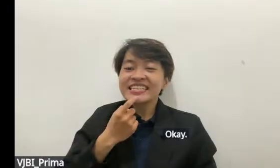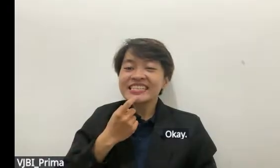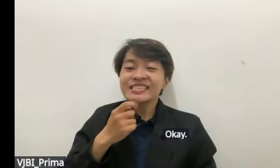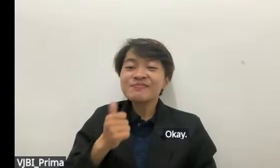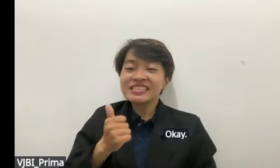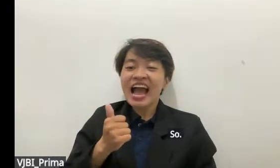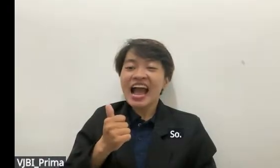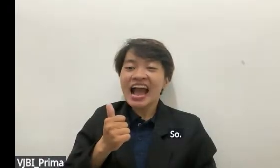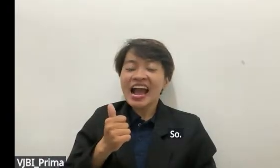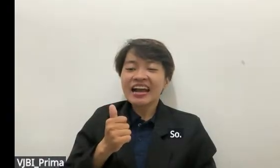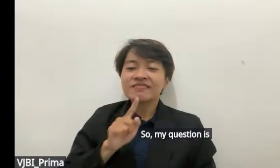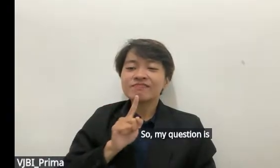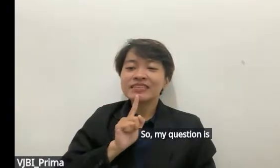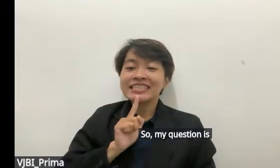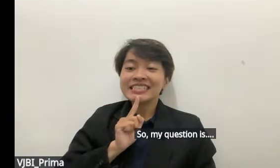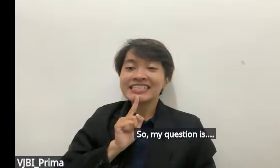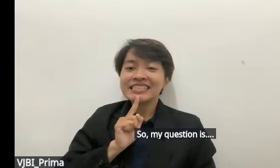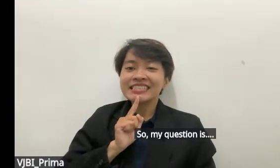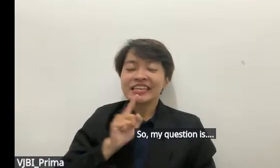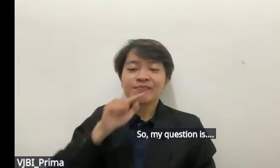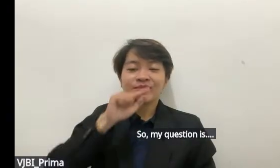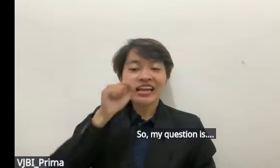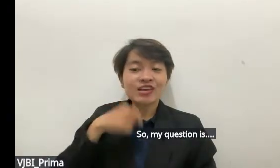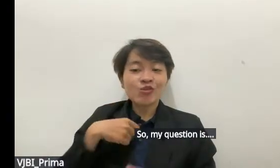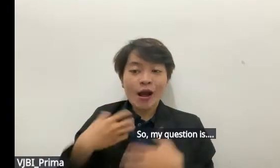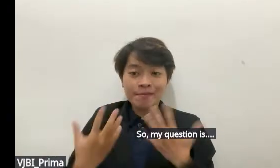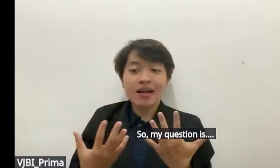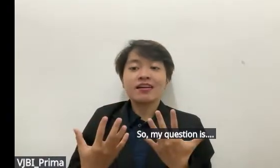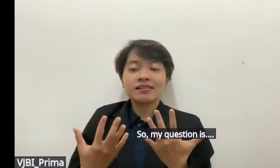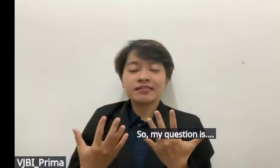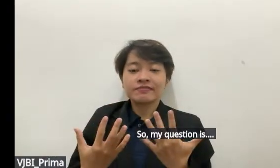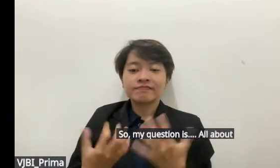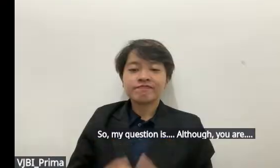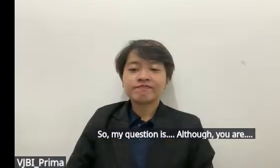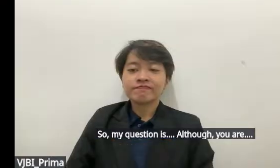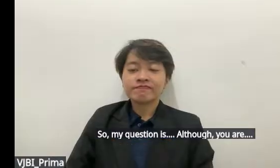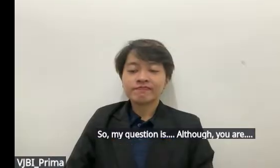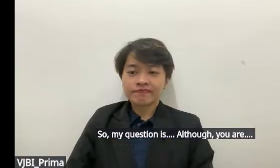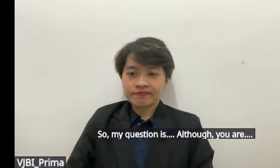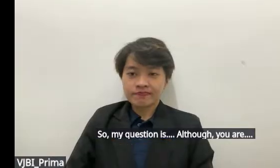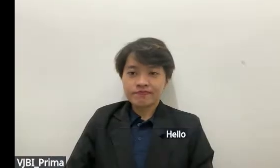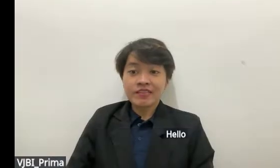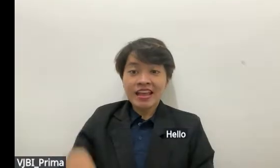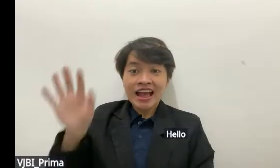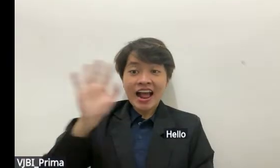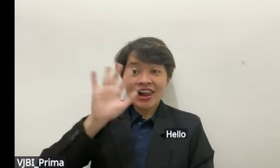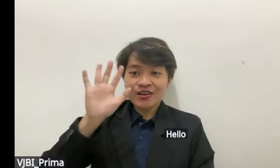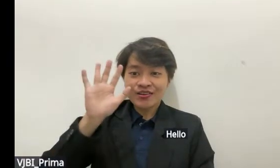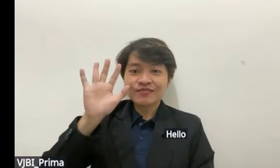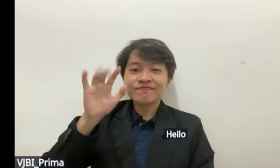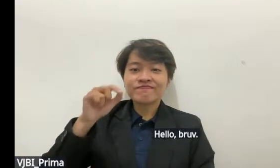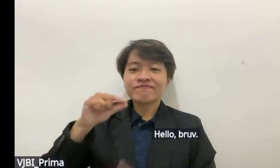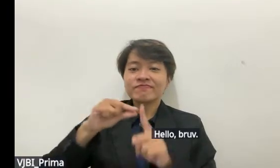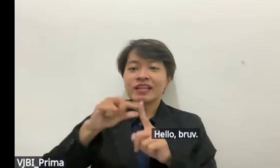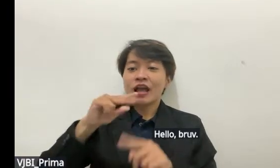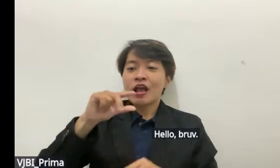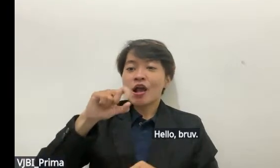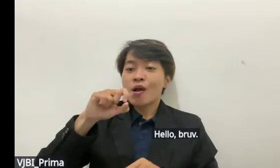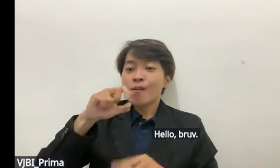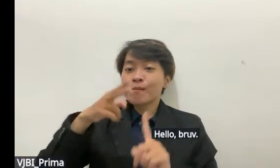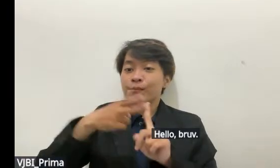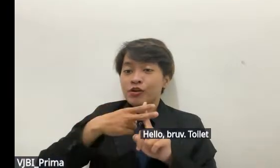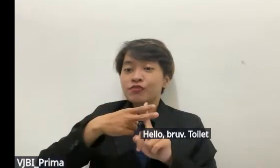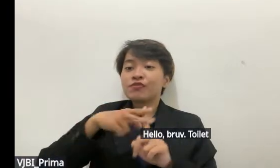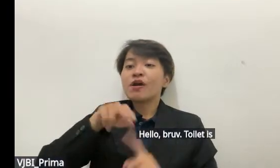so my question is all about your hello, Prof. Violet.